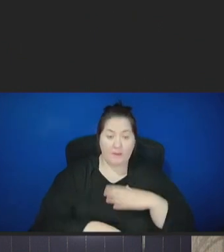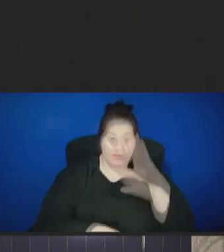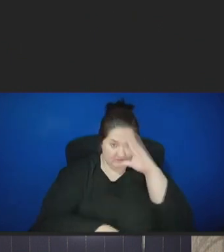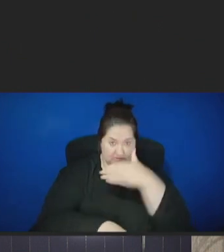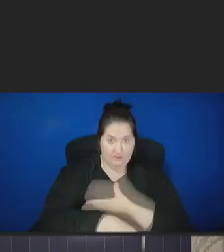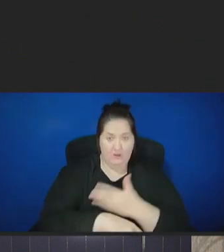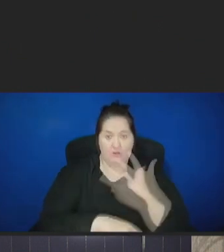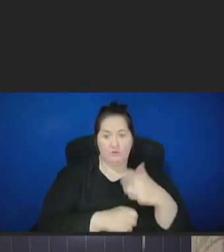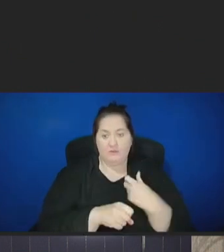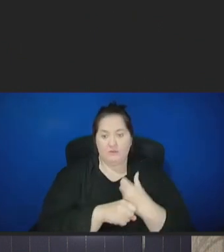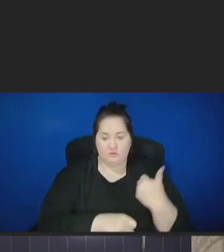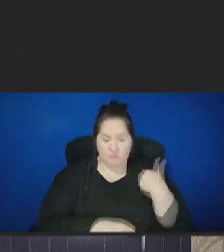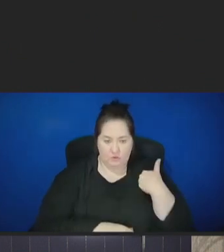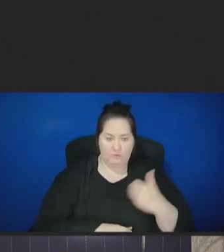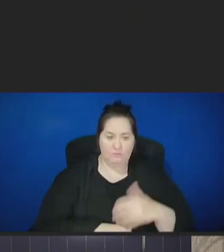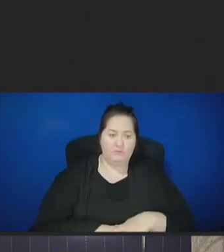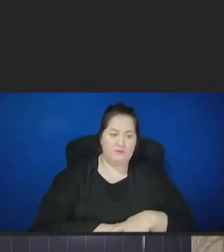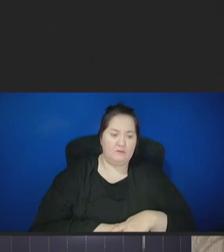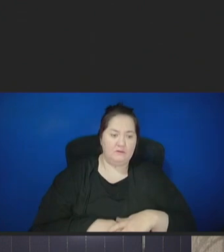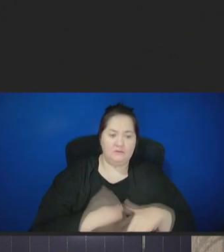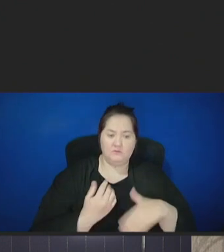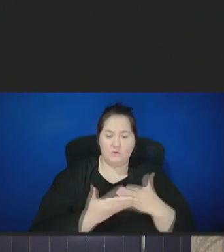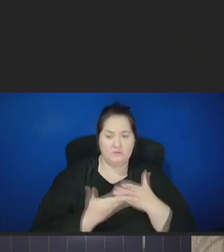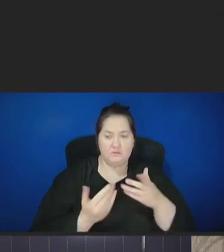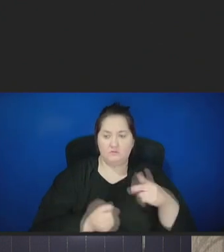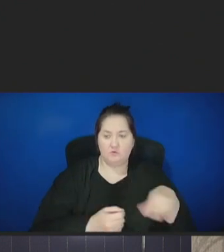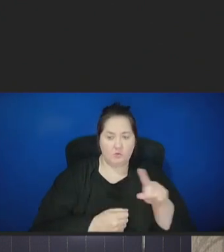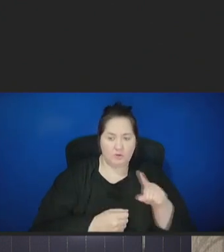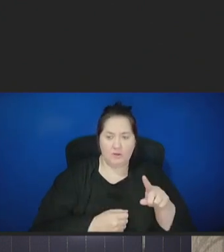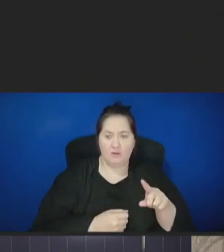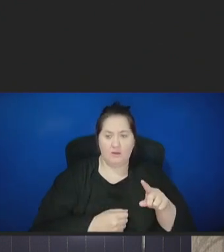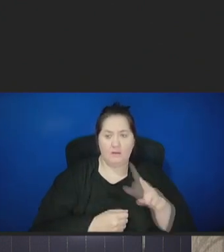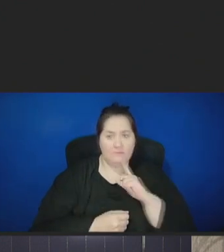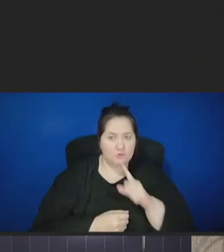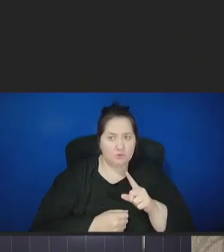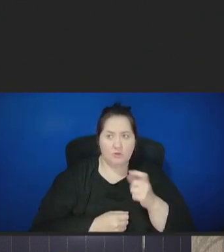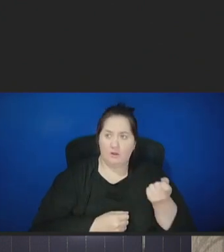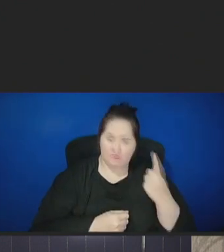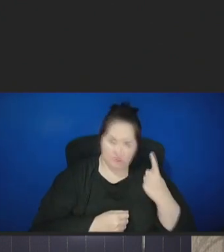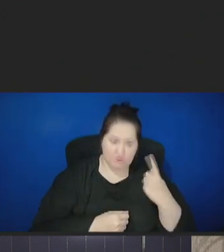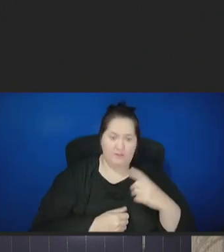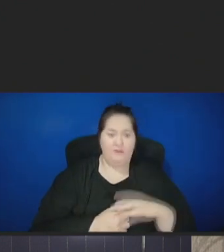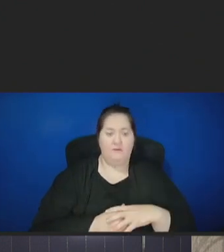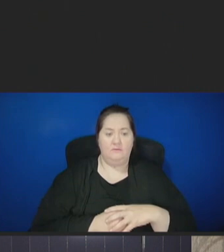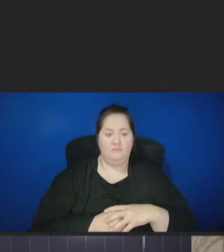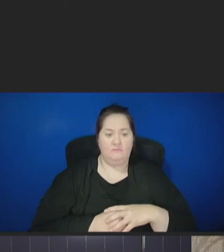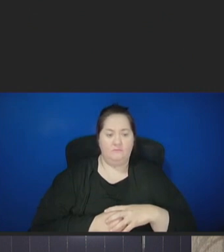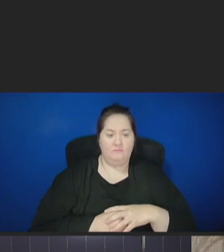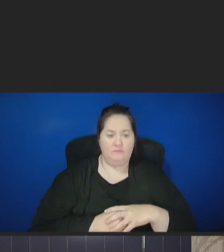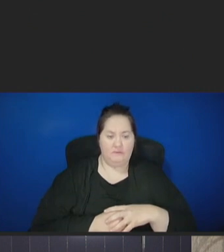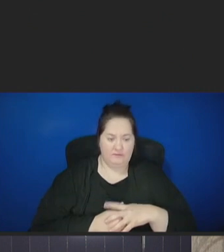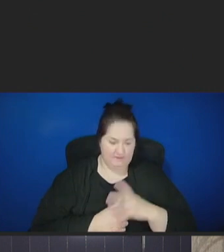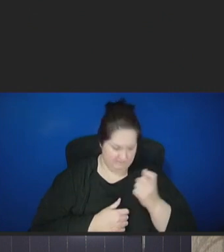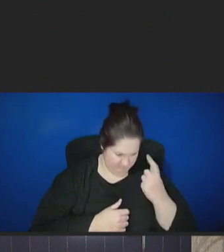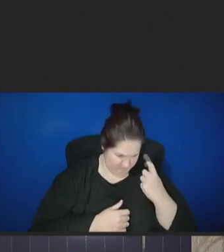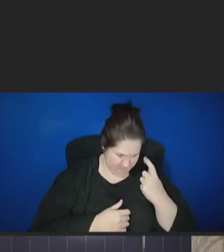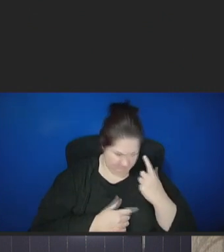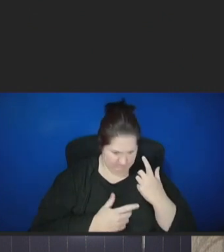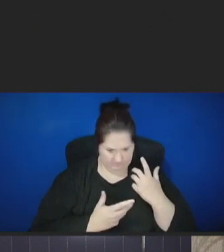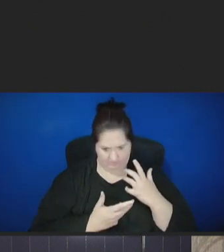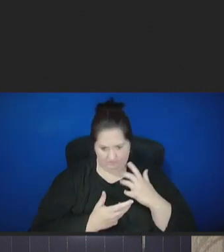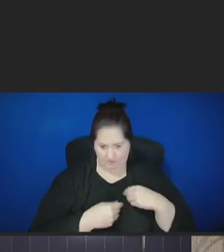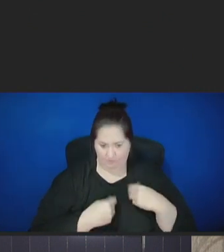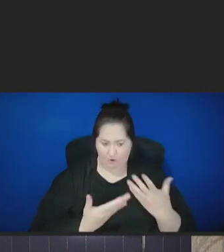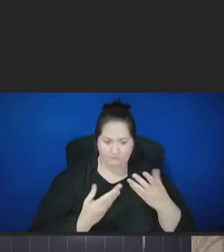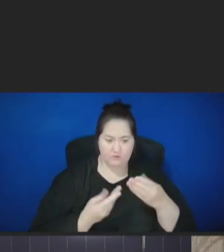ago. It's all stuff you guys, I'm sure, understand and digest, but I'm offering